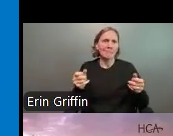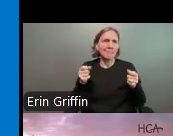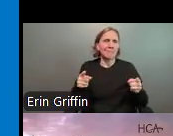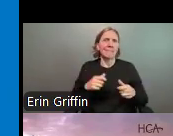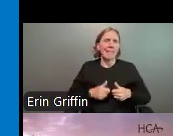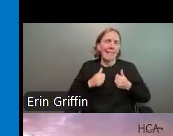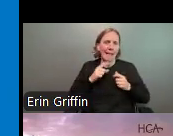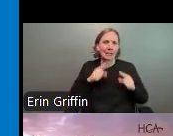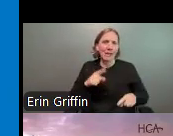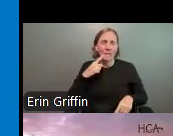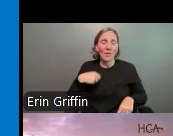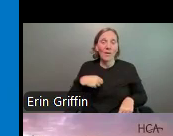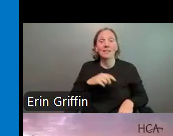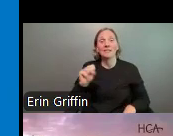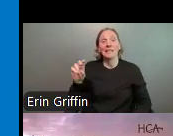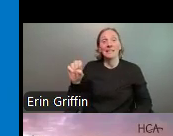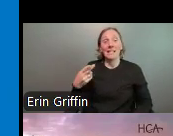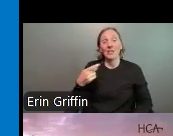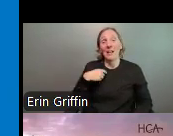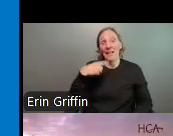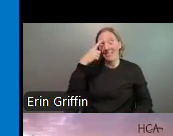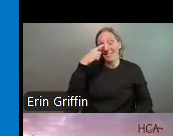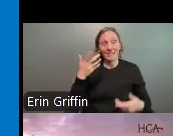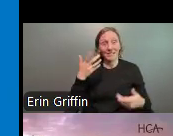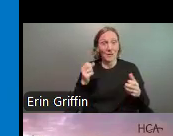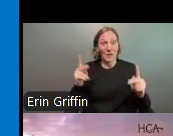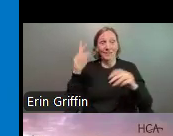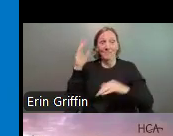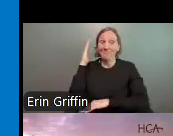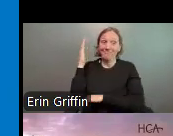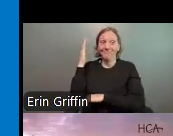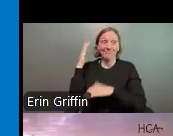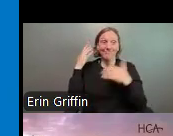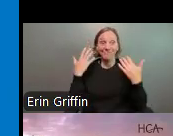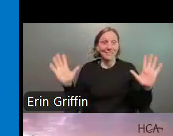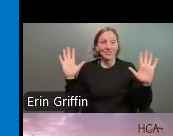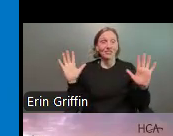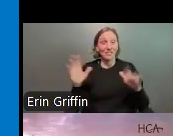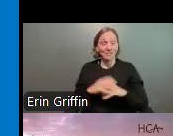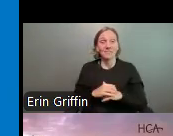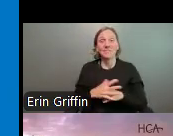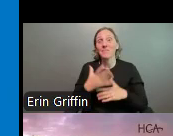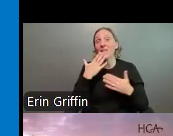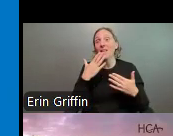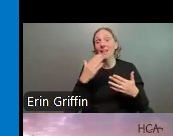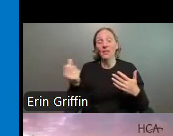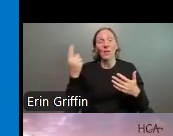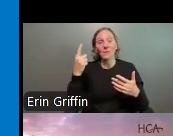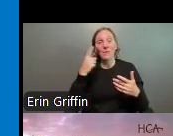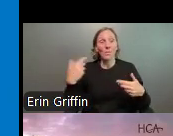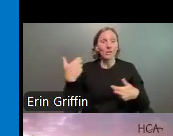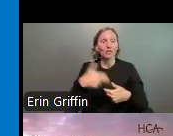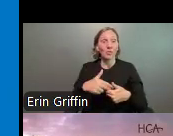us. Sarah, I think that brings us right at noon. And so we'll say thank you so much for